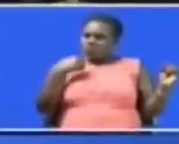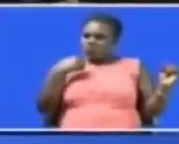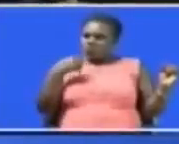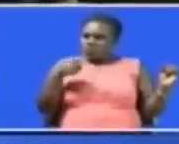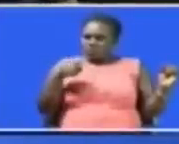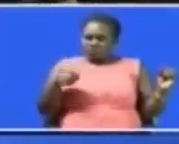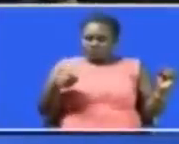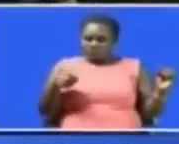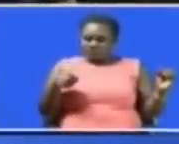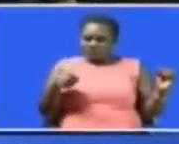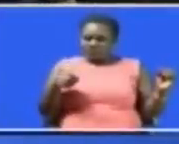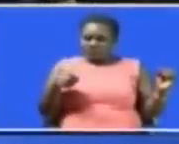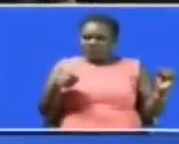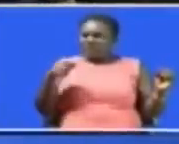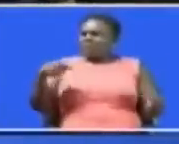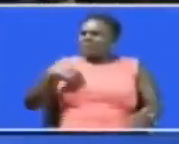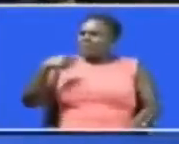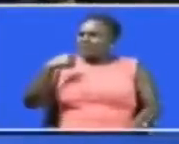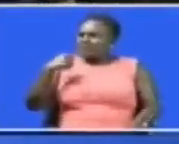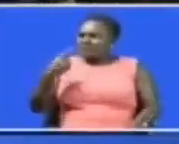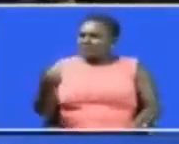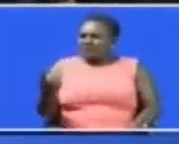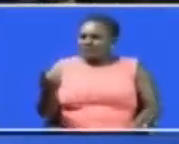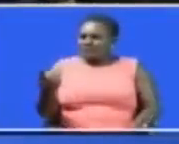yourself from any role. I am not absolving myself. No, I have told you,